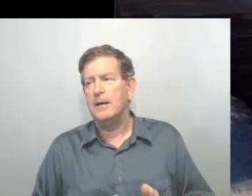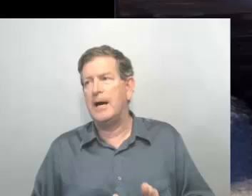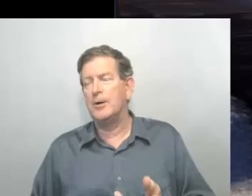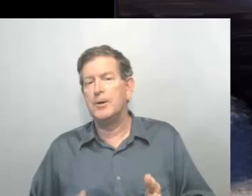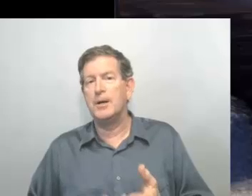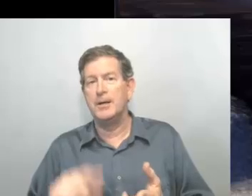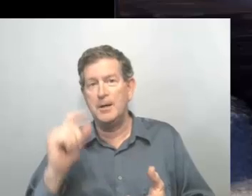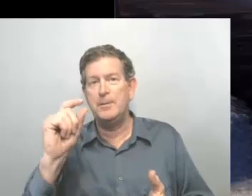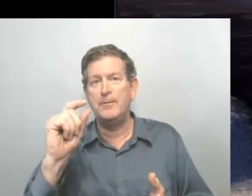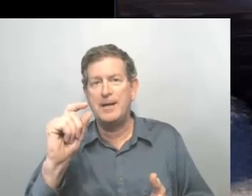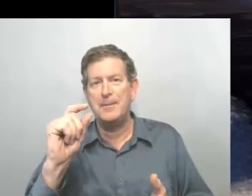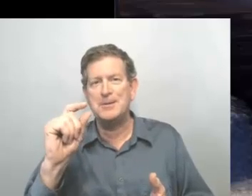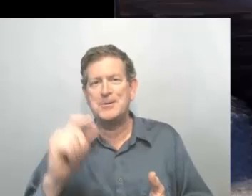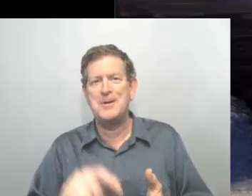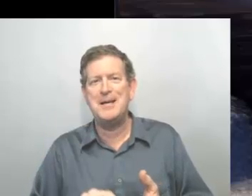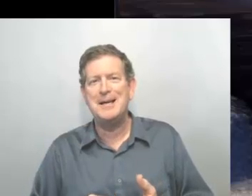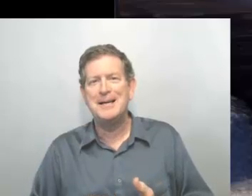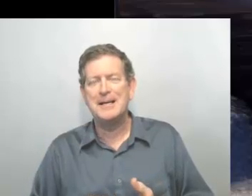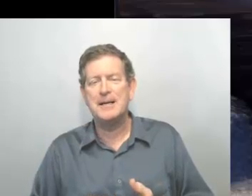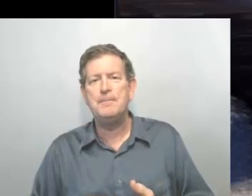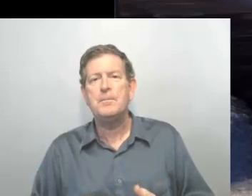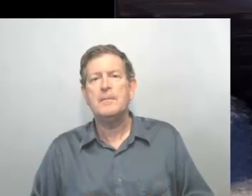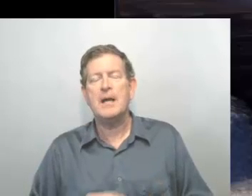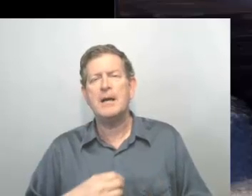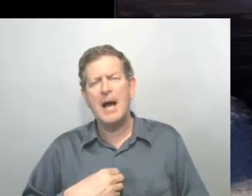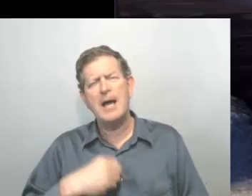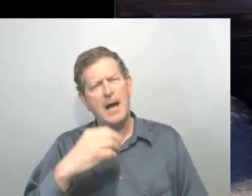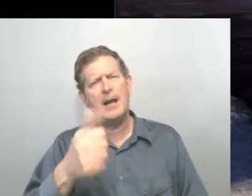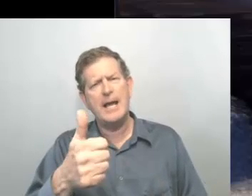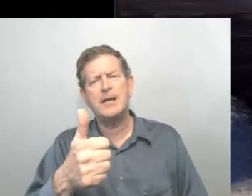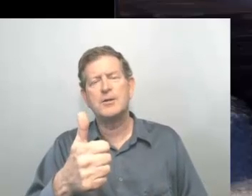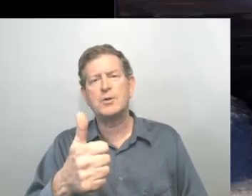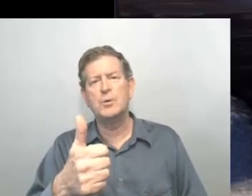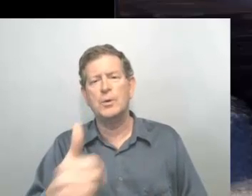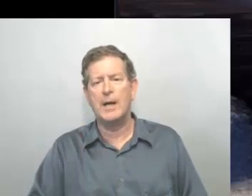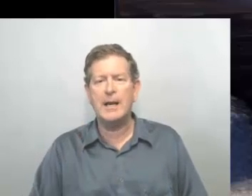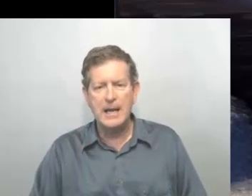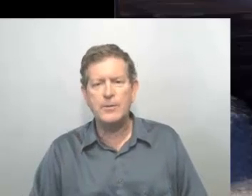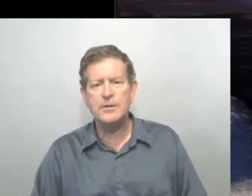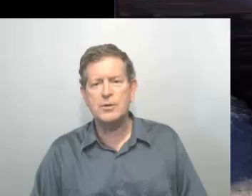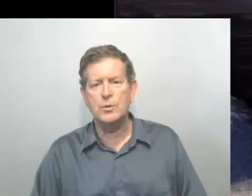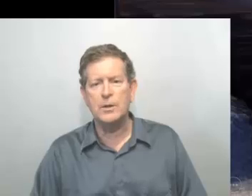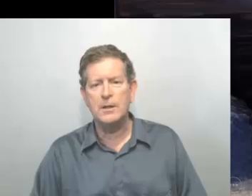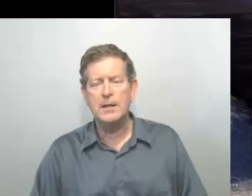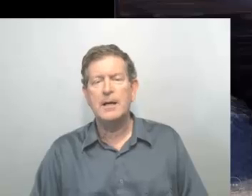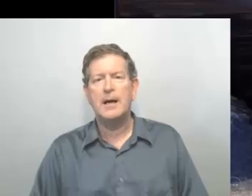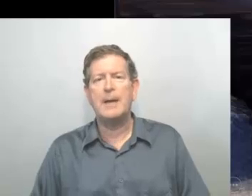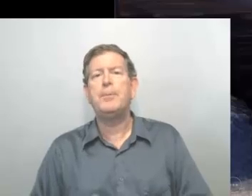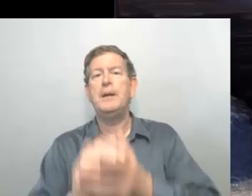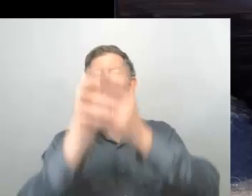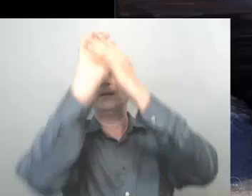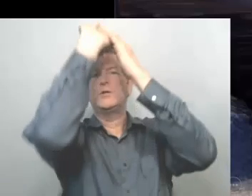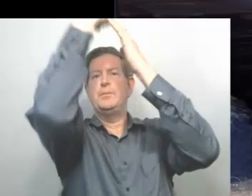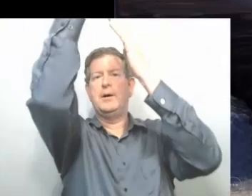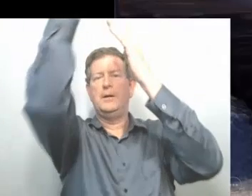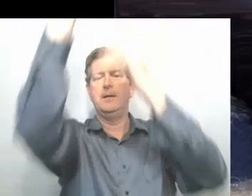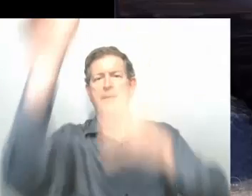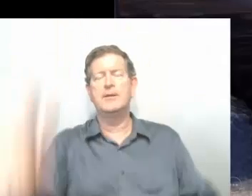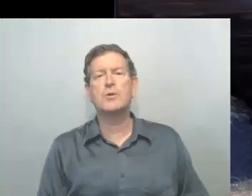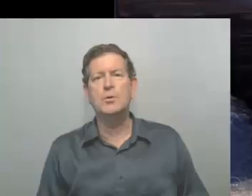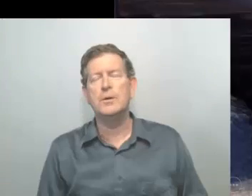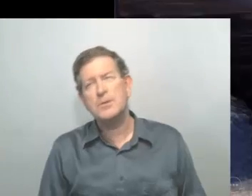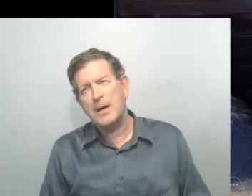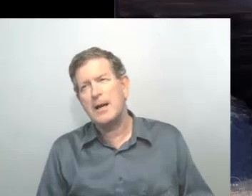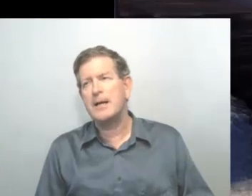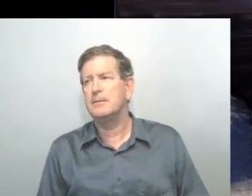history. I learn a little bit of chemistry. And I like school. I like this school. I play basketball